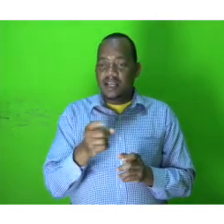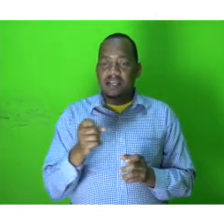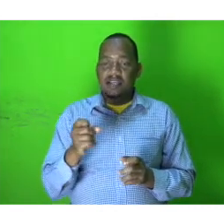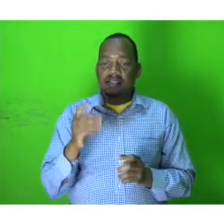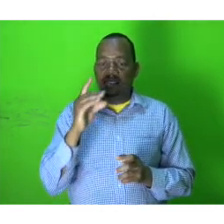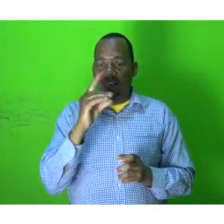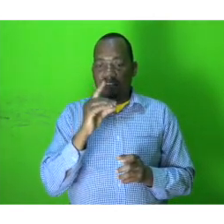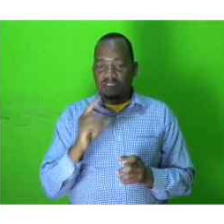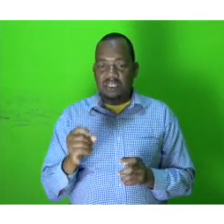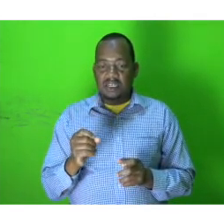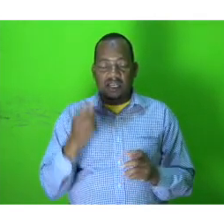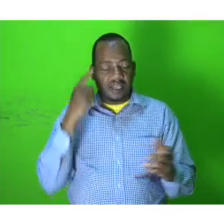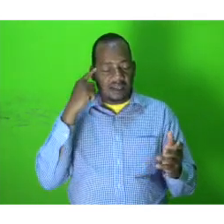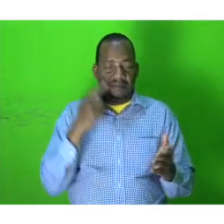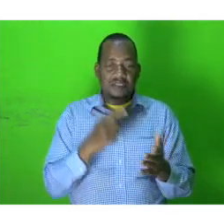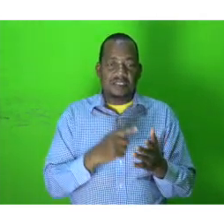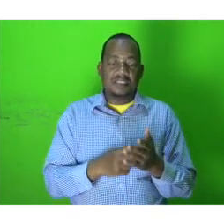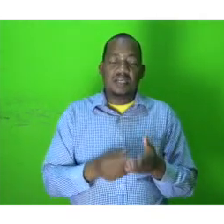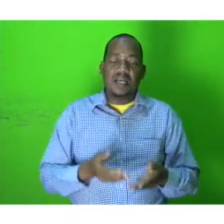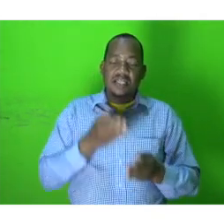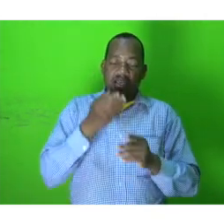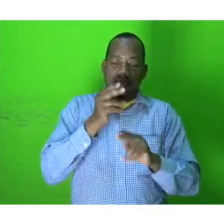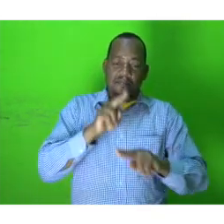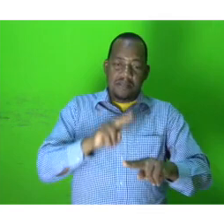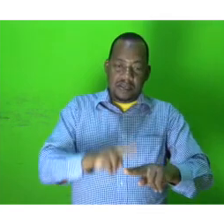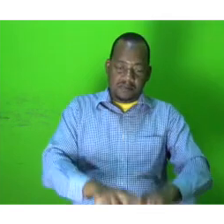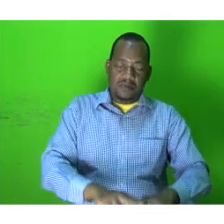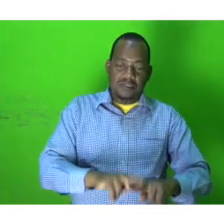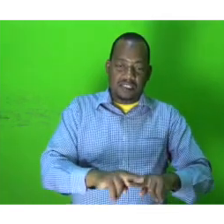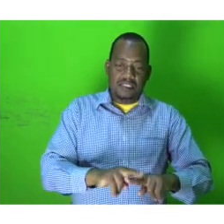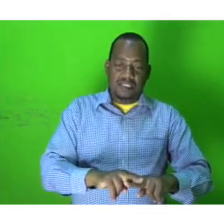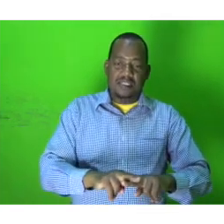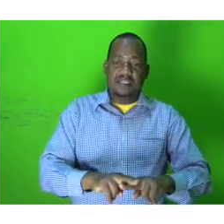The credited check, it means a deposited check.